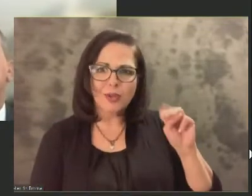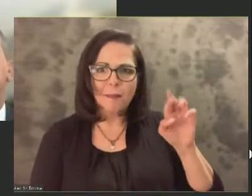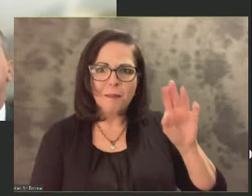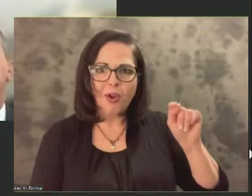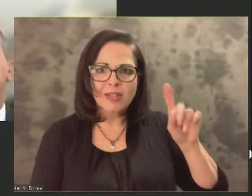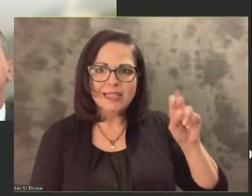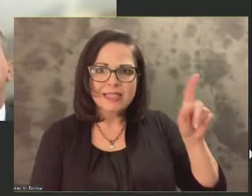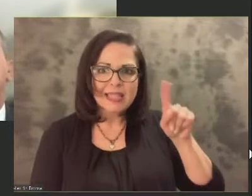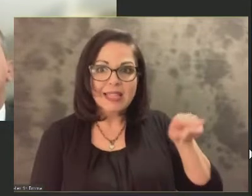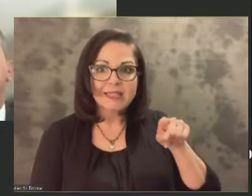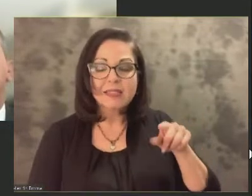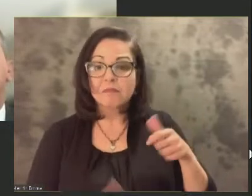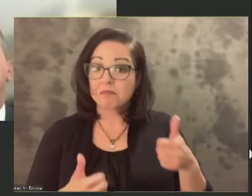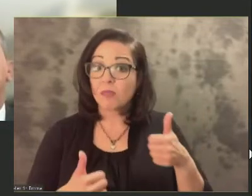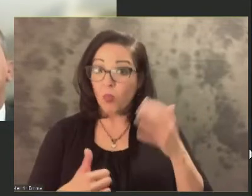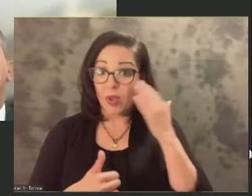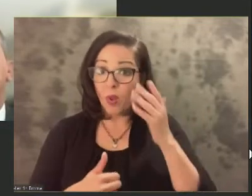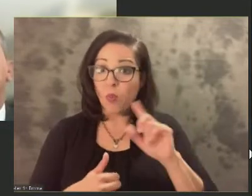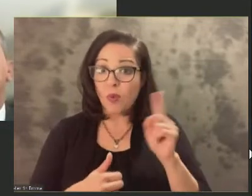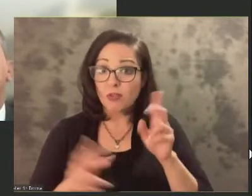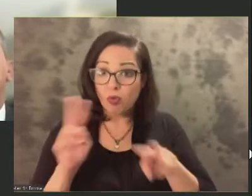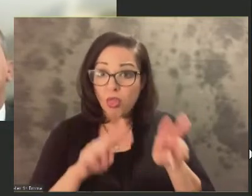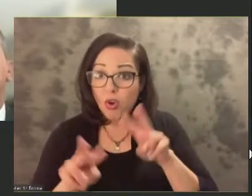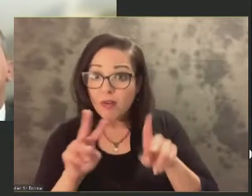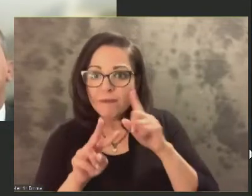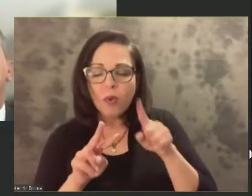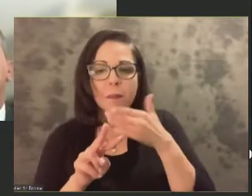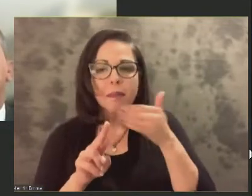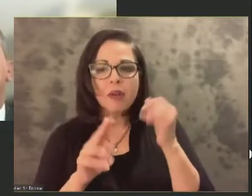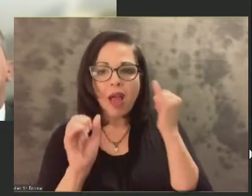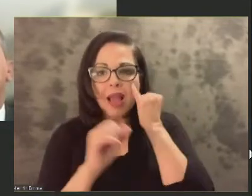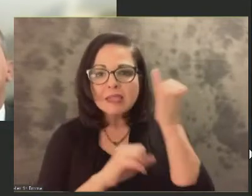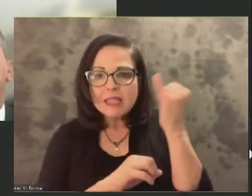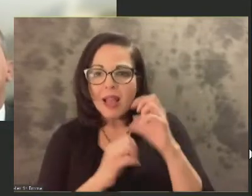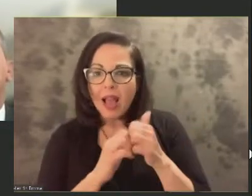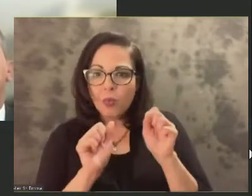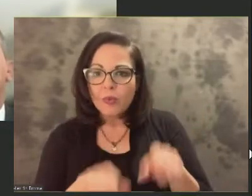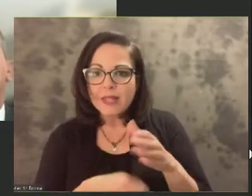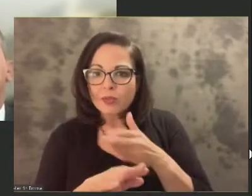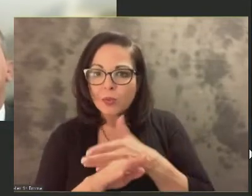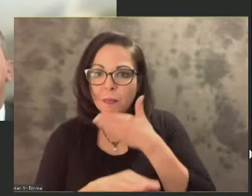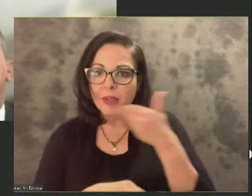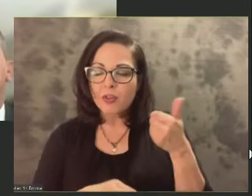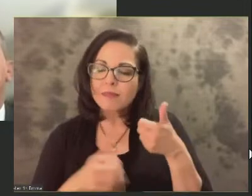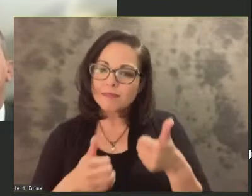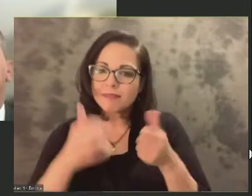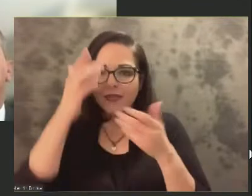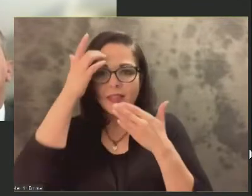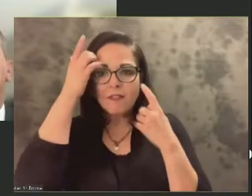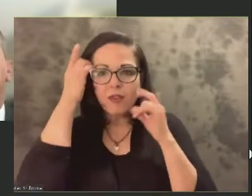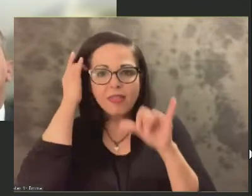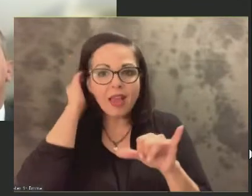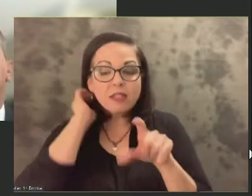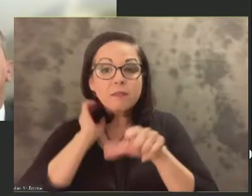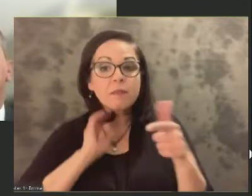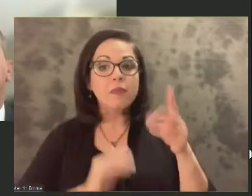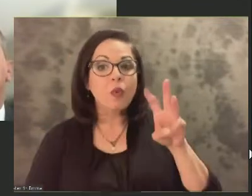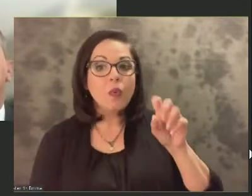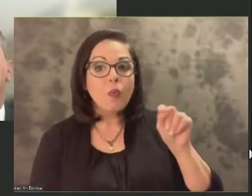right. We do know where to look to get a better idea of how we can do better. So thank you for that. Mr. Watts,